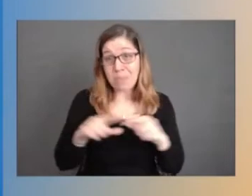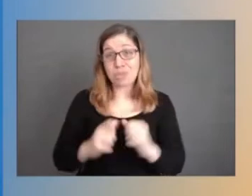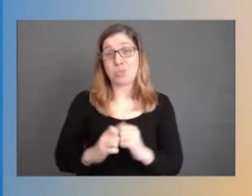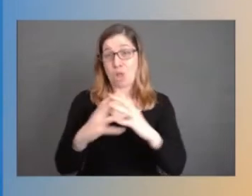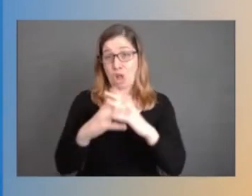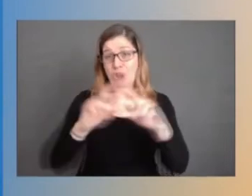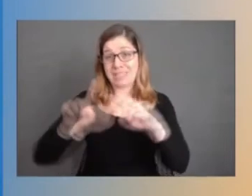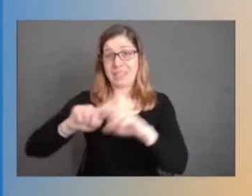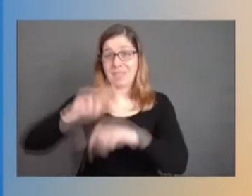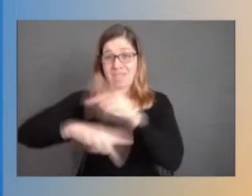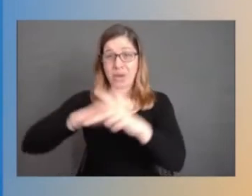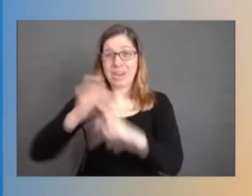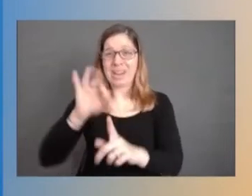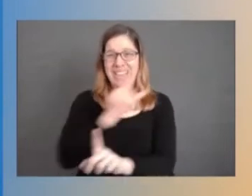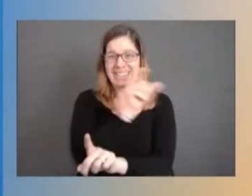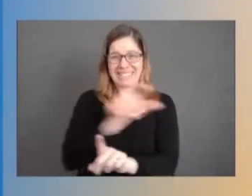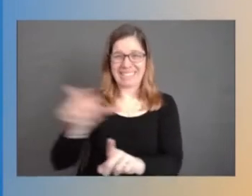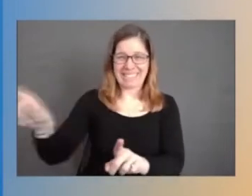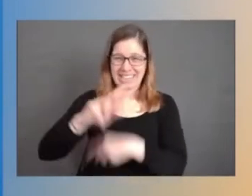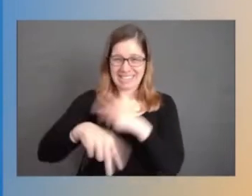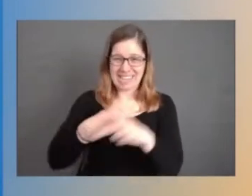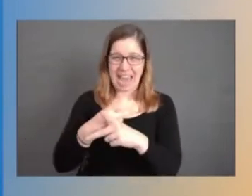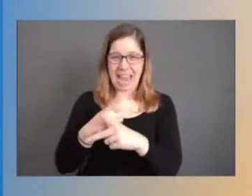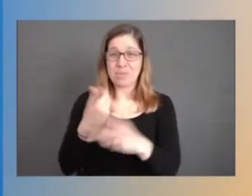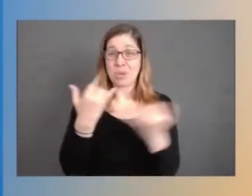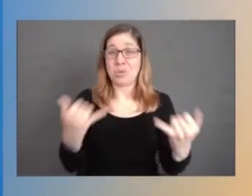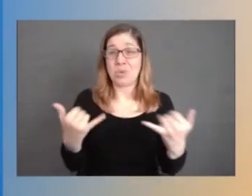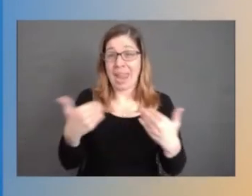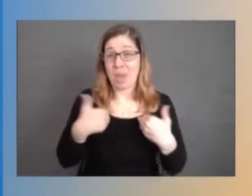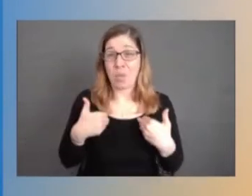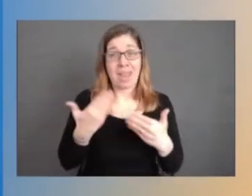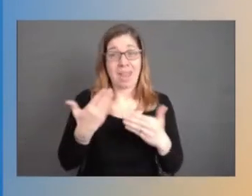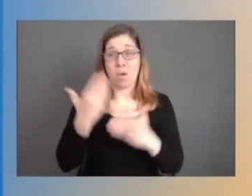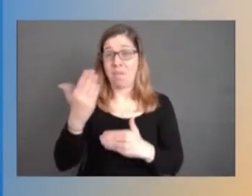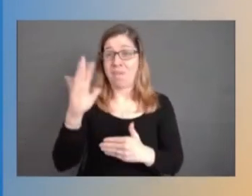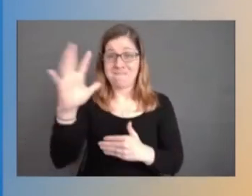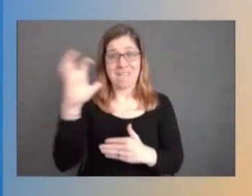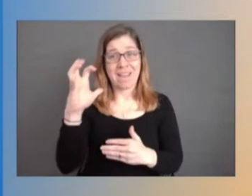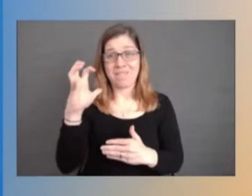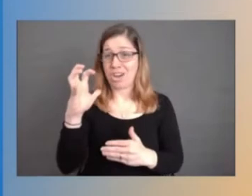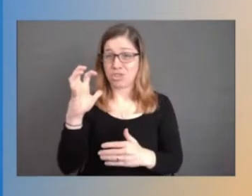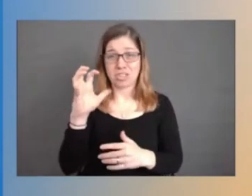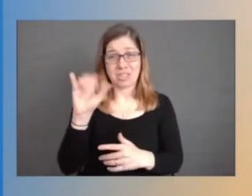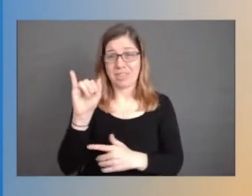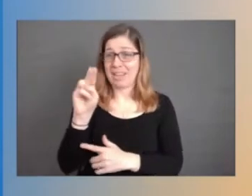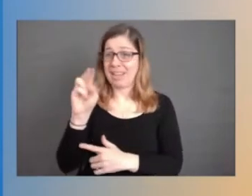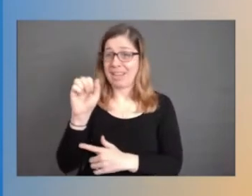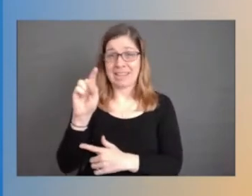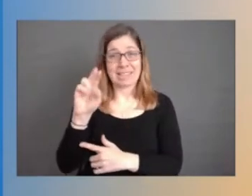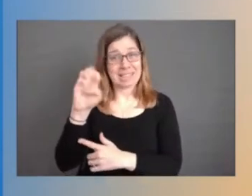types. So today we have over 500 instance types, and it's growing almost